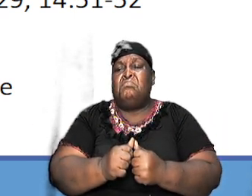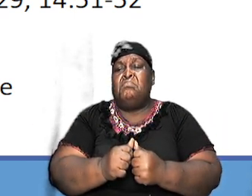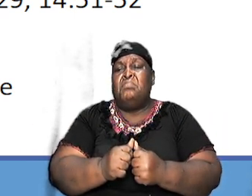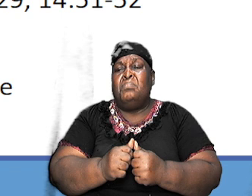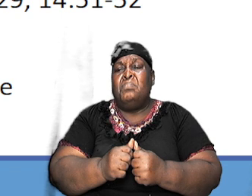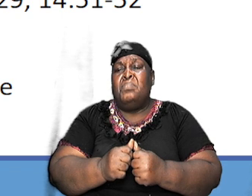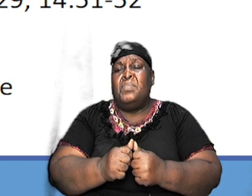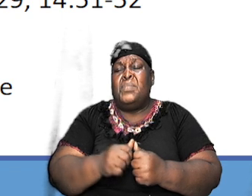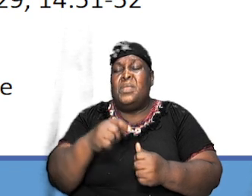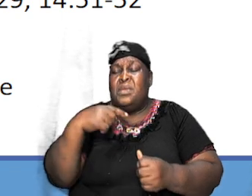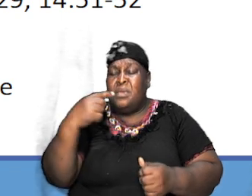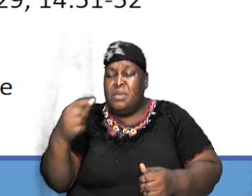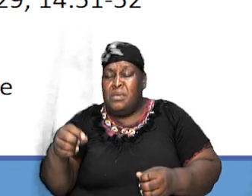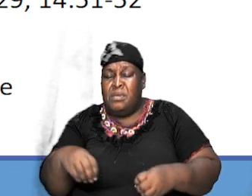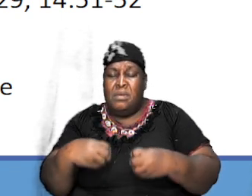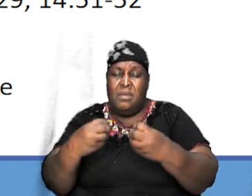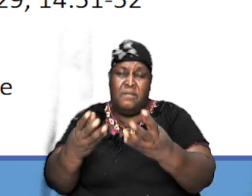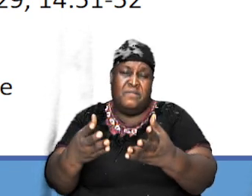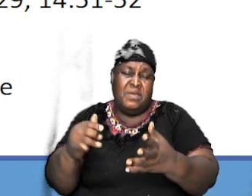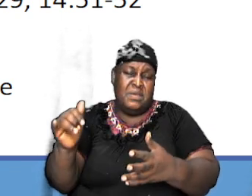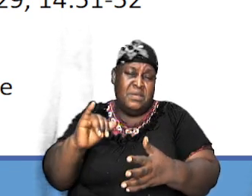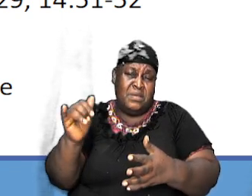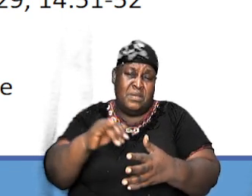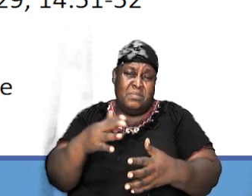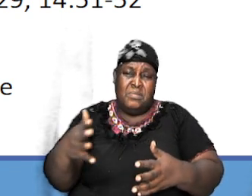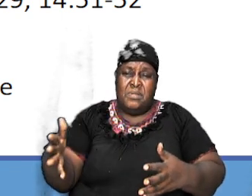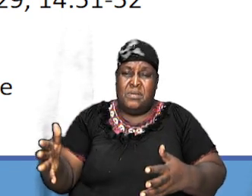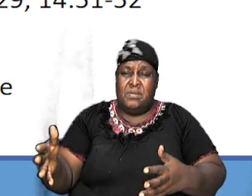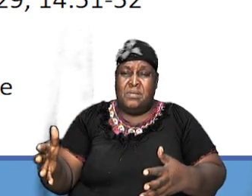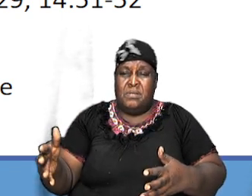parallel accounts. And for example,